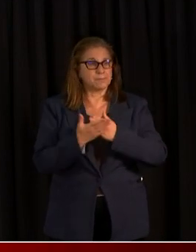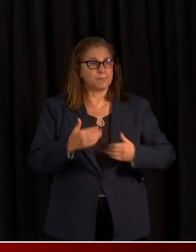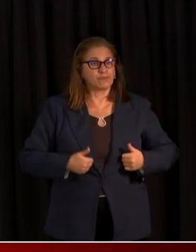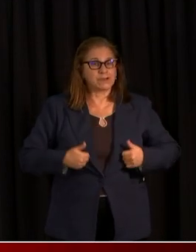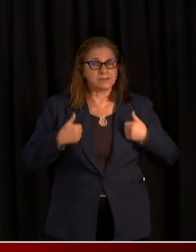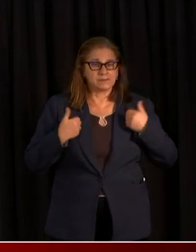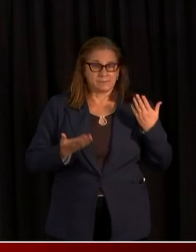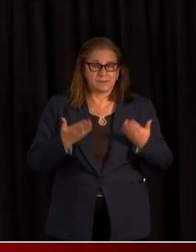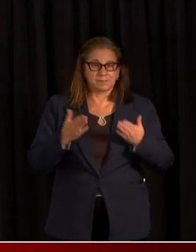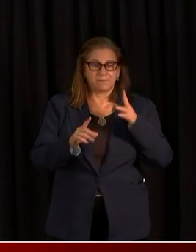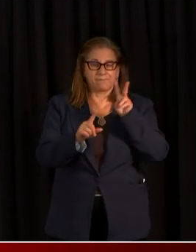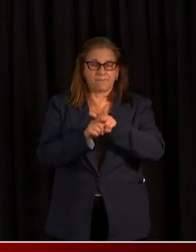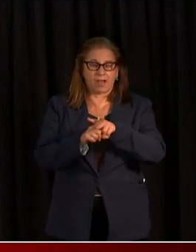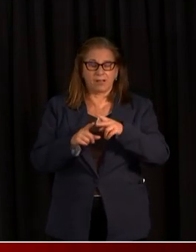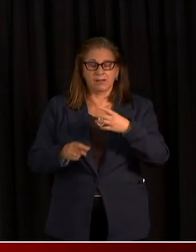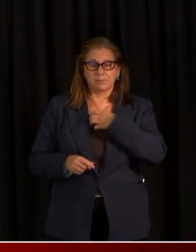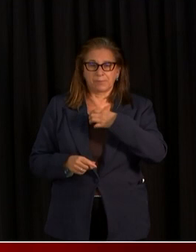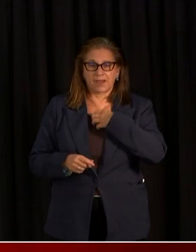at